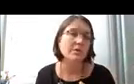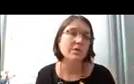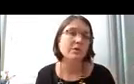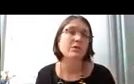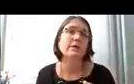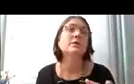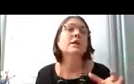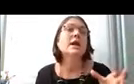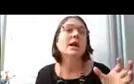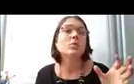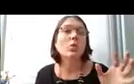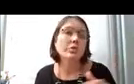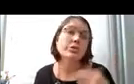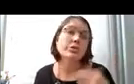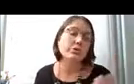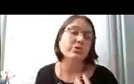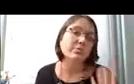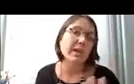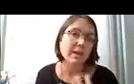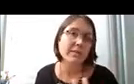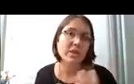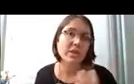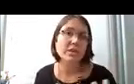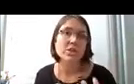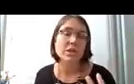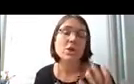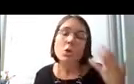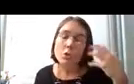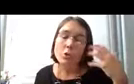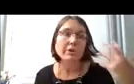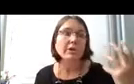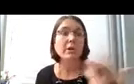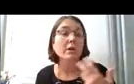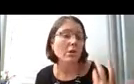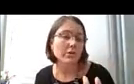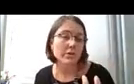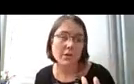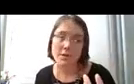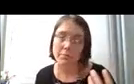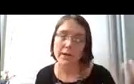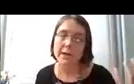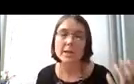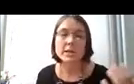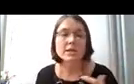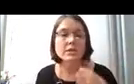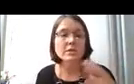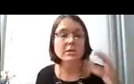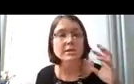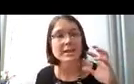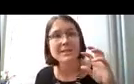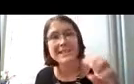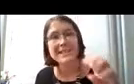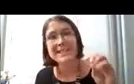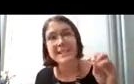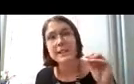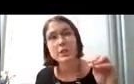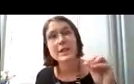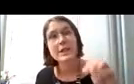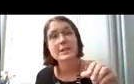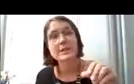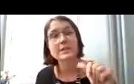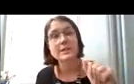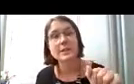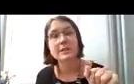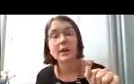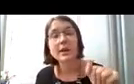couple of months during lockdown and what your students may have been challenging or thinking over the summer break. So this is a particularly